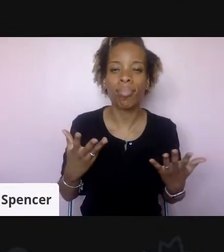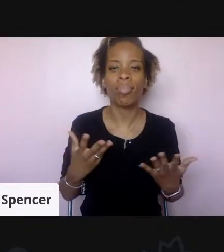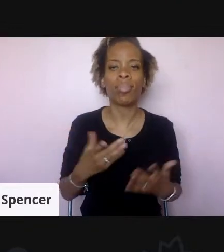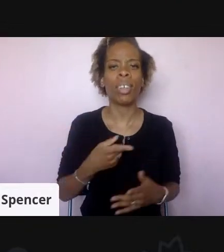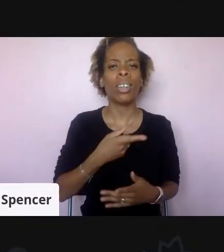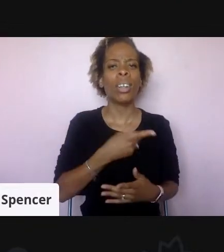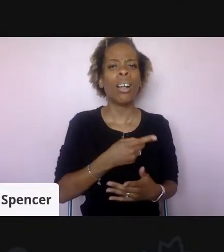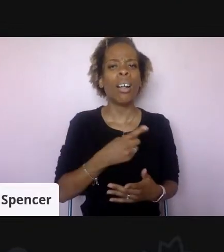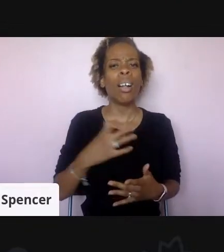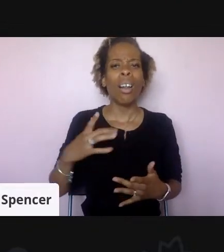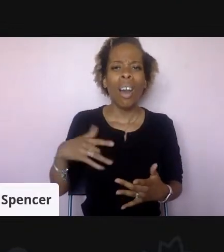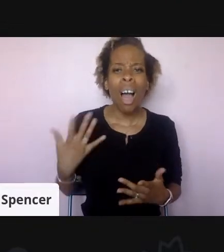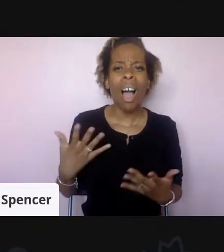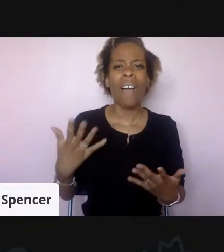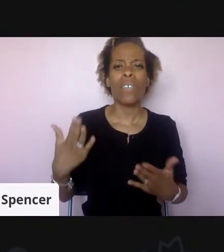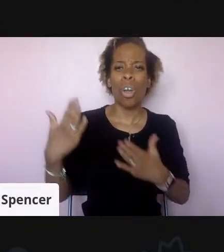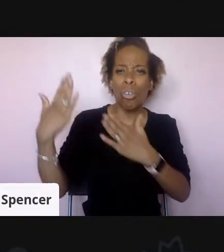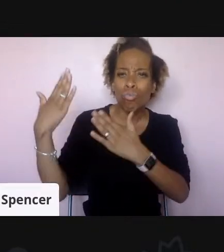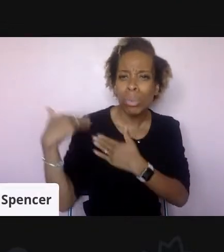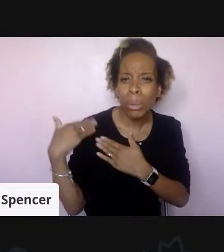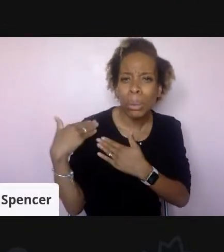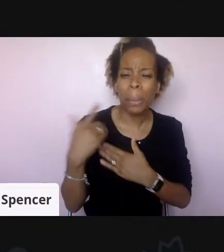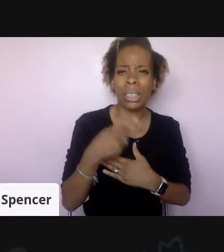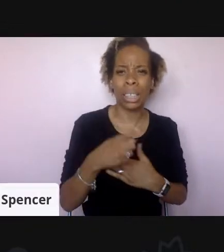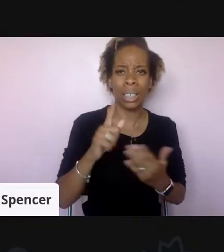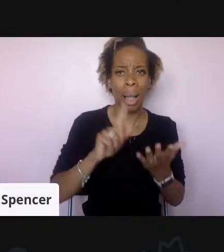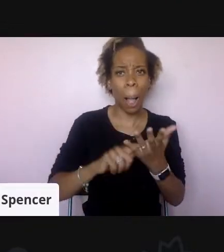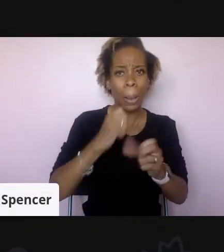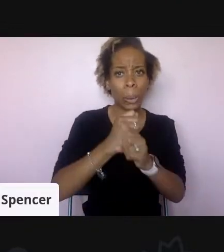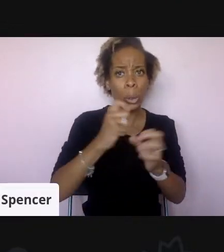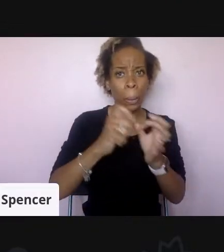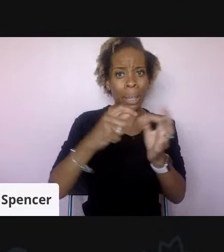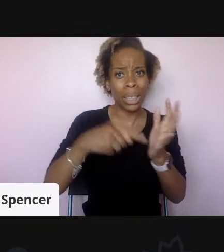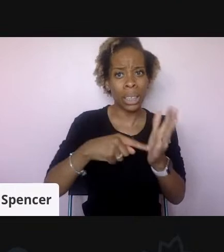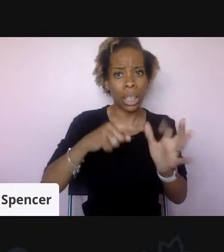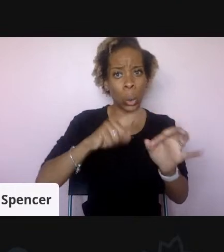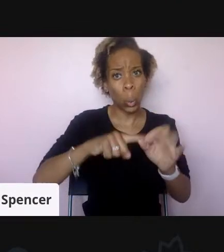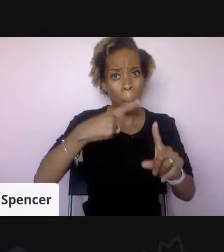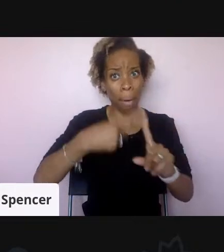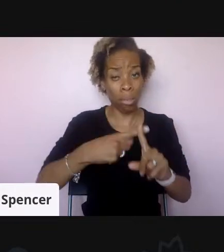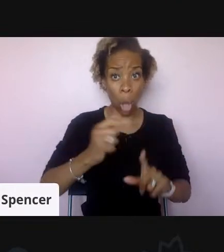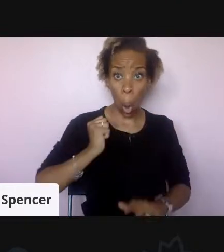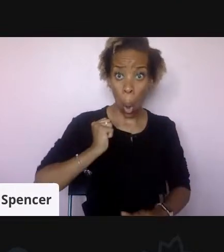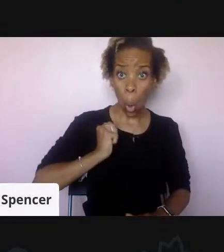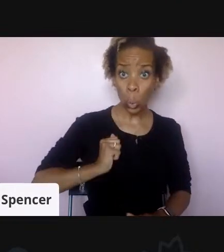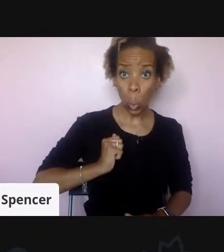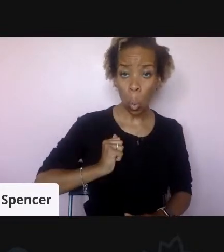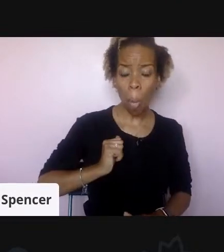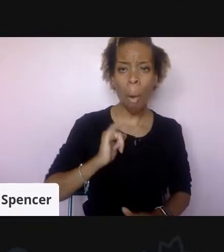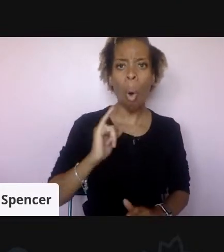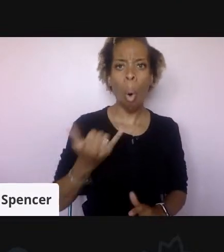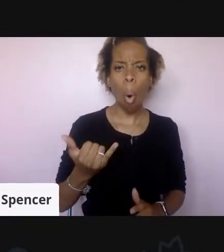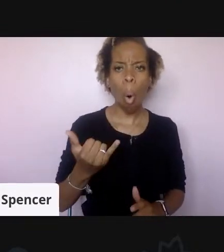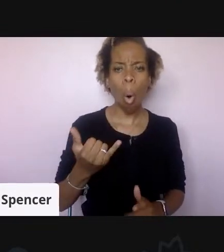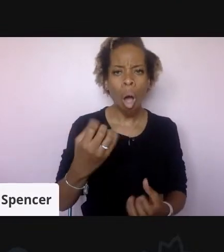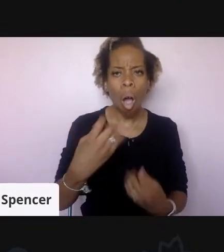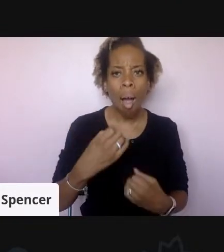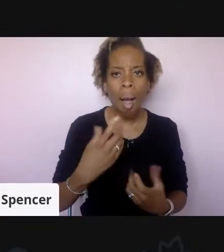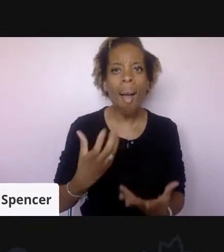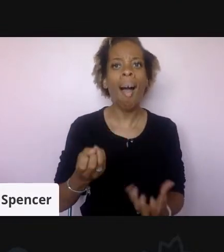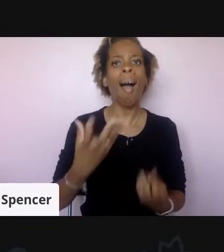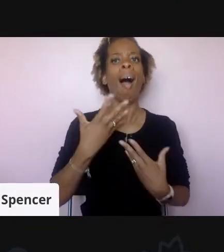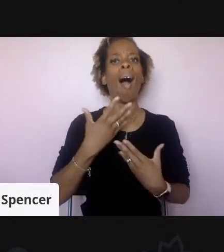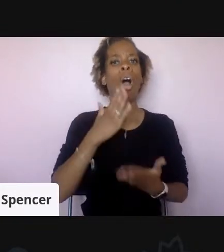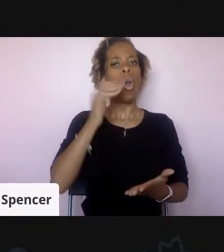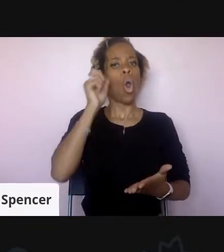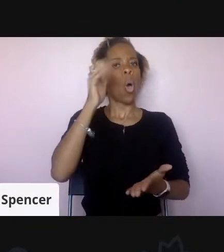plus people should not be assumed. There should be experiences taken into account,